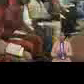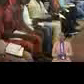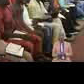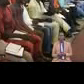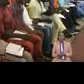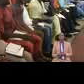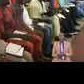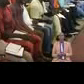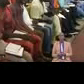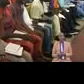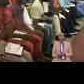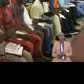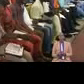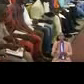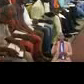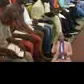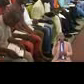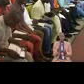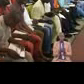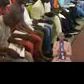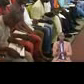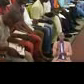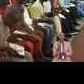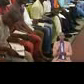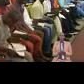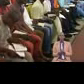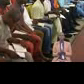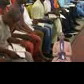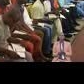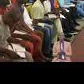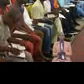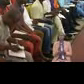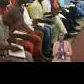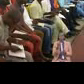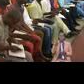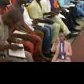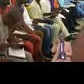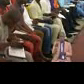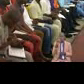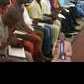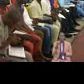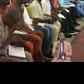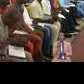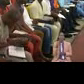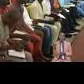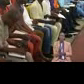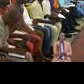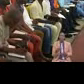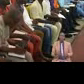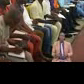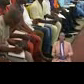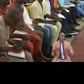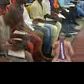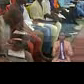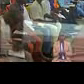amen. You know, somebody at home, the man is always